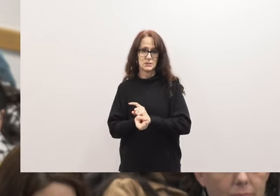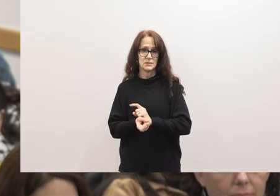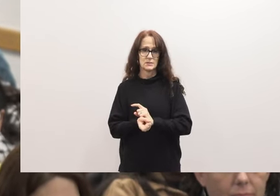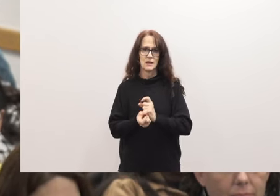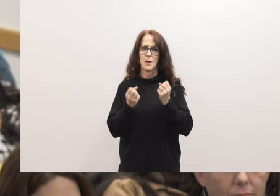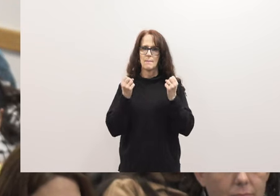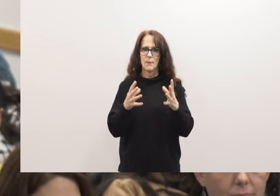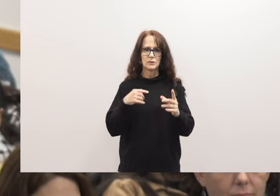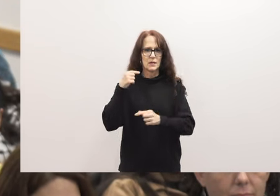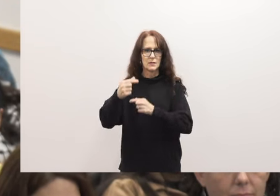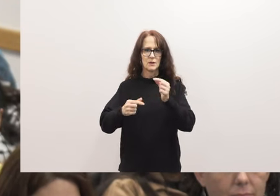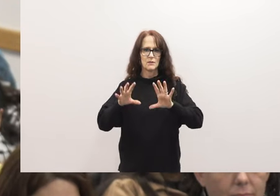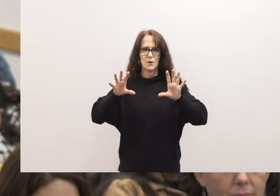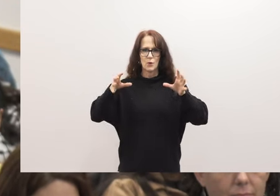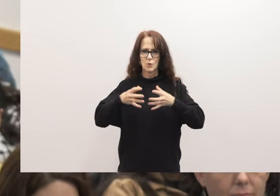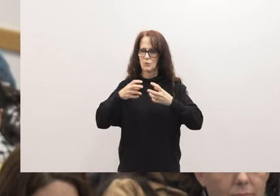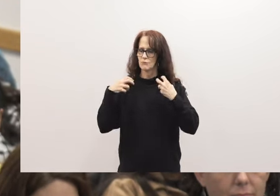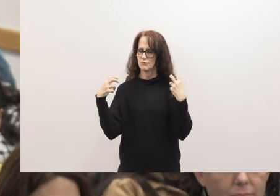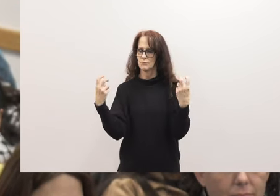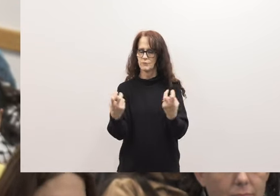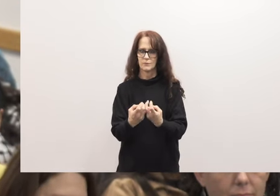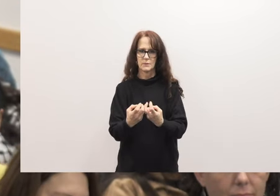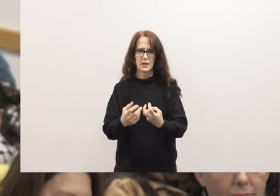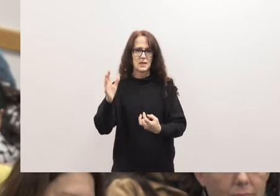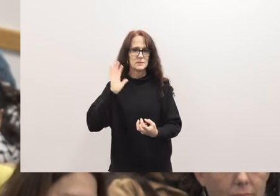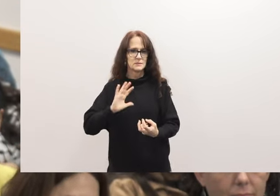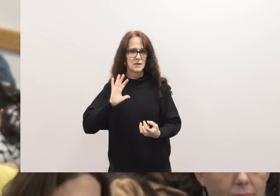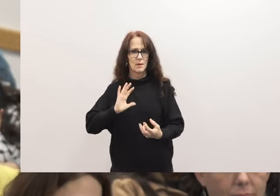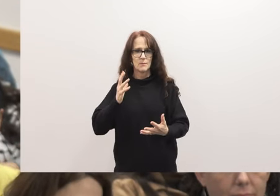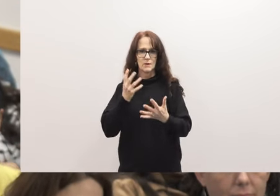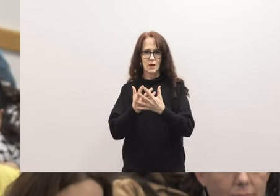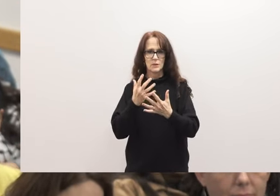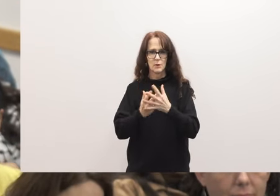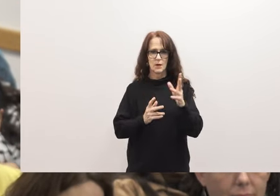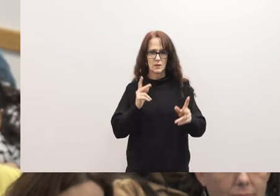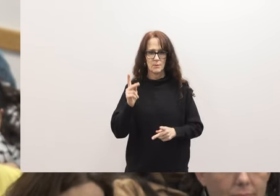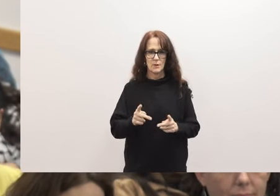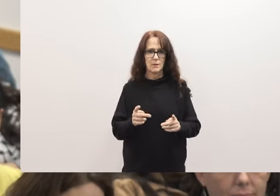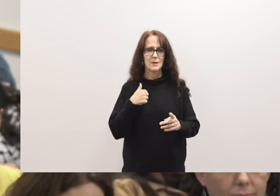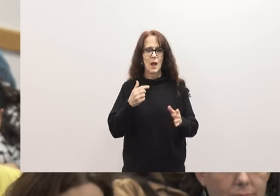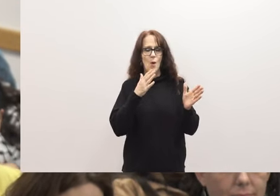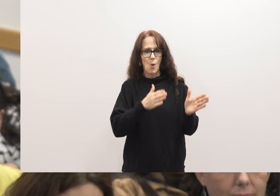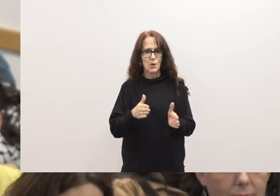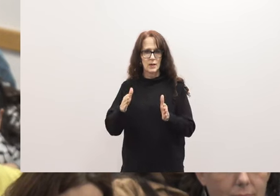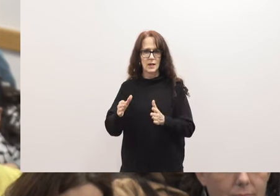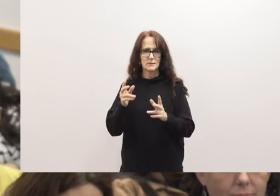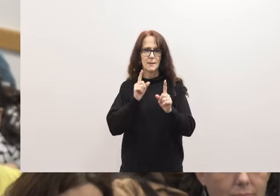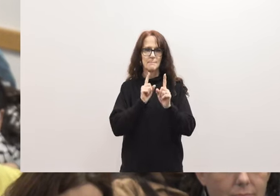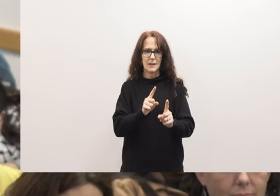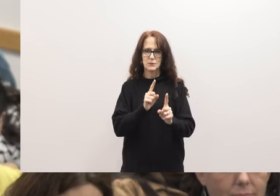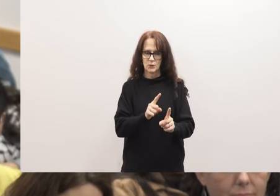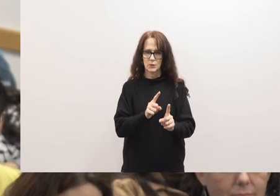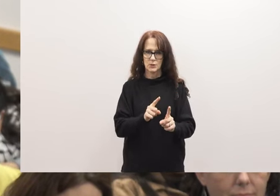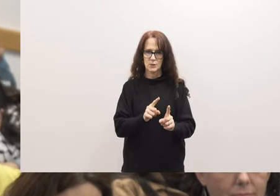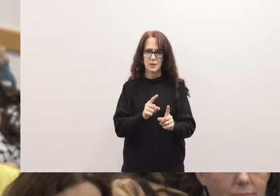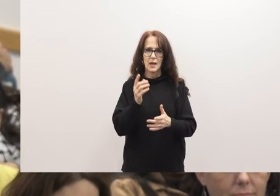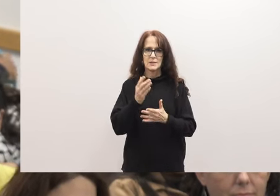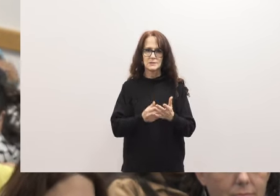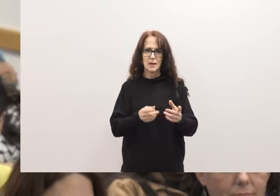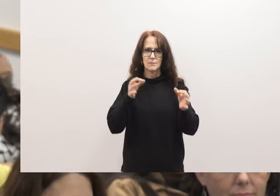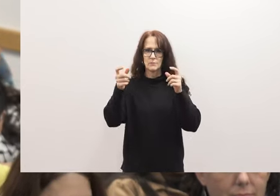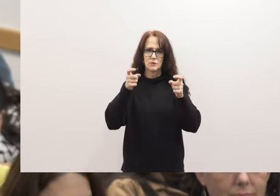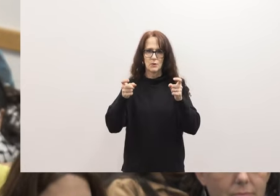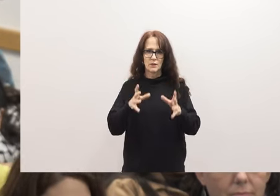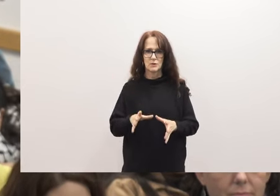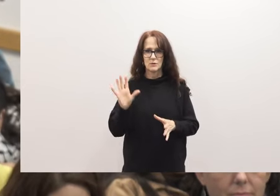a multi-generational group with a few formerly incarcerated people who are now organizers, mentors, and even some directors of